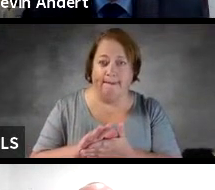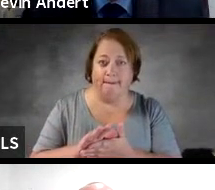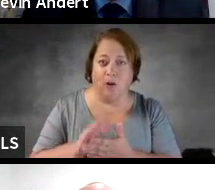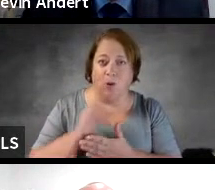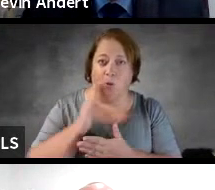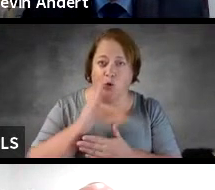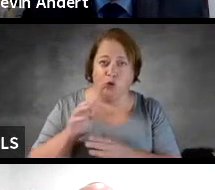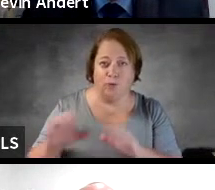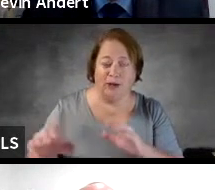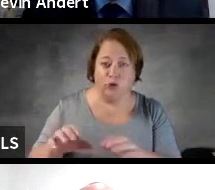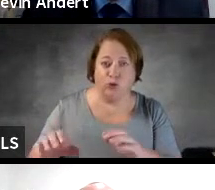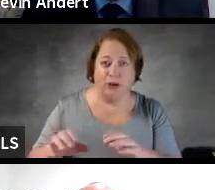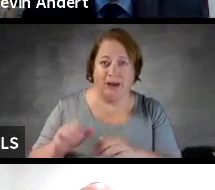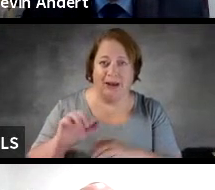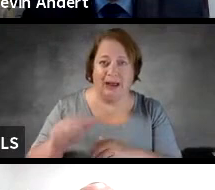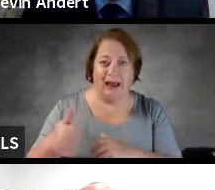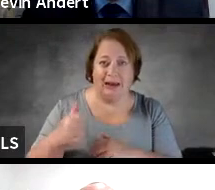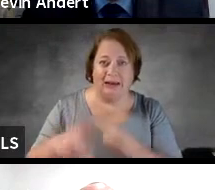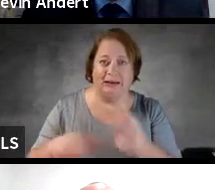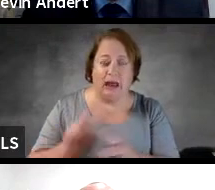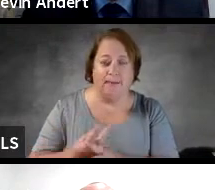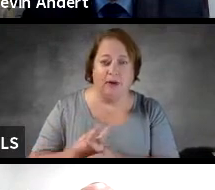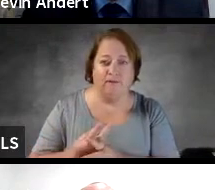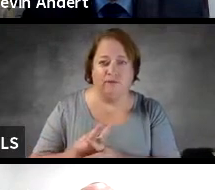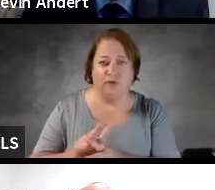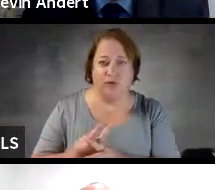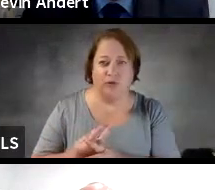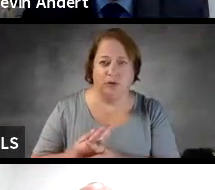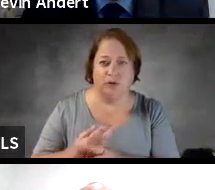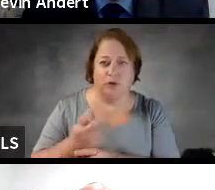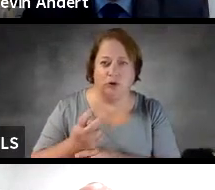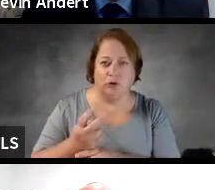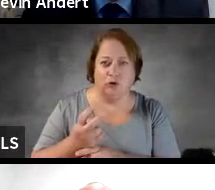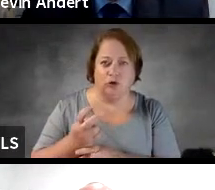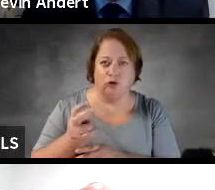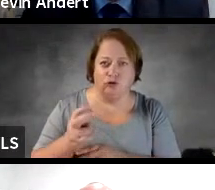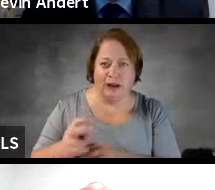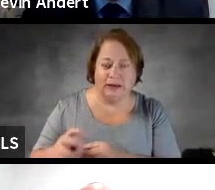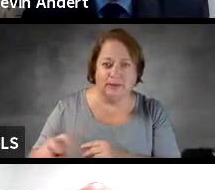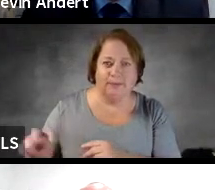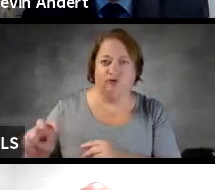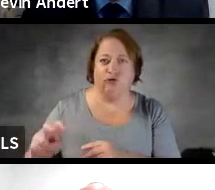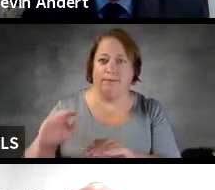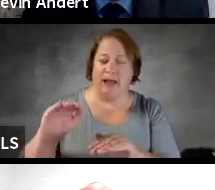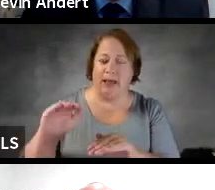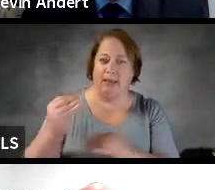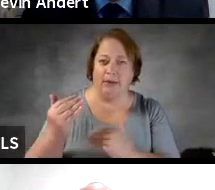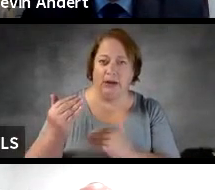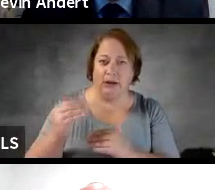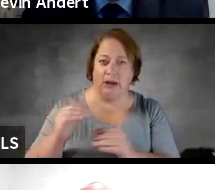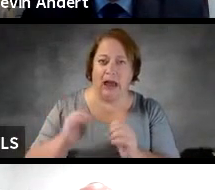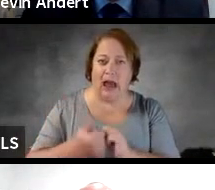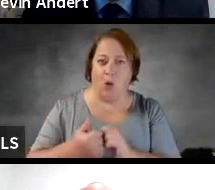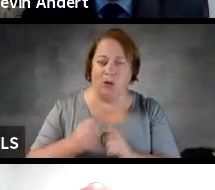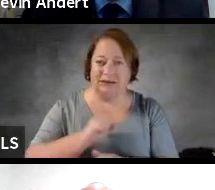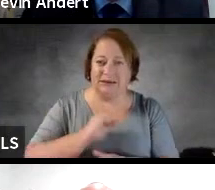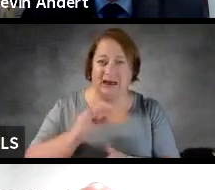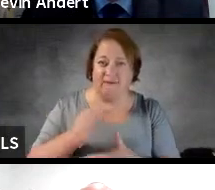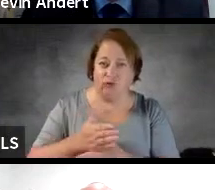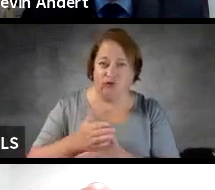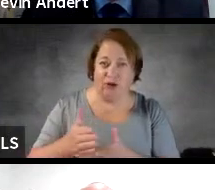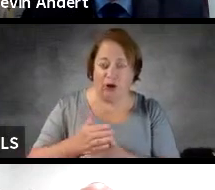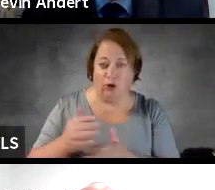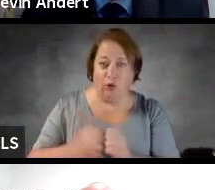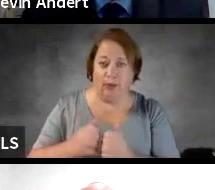doing any type of, I guess, transmission mitigation by limiting how staff are shared between partner